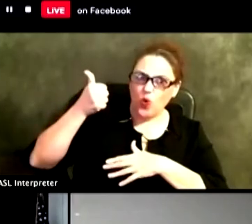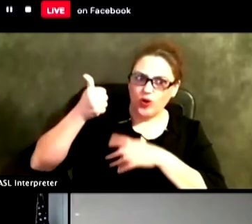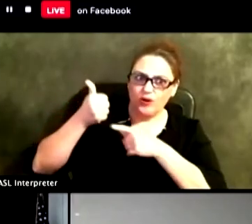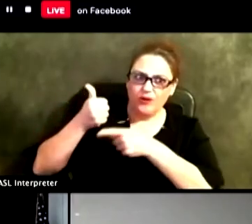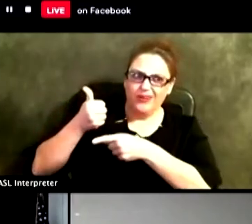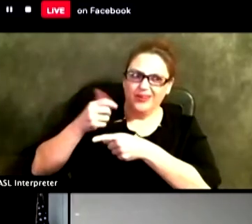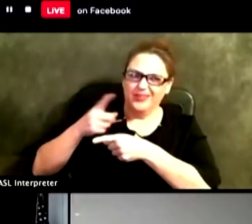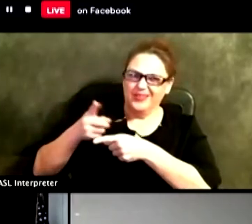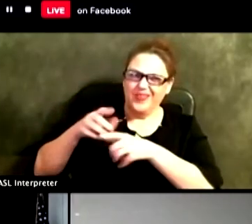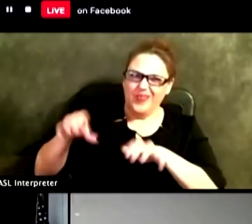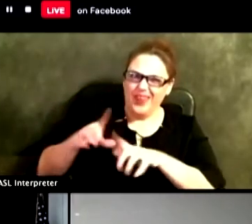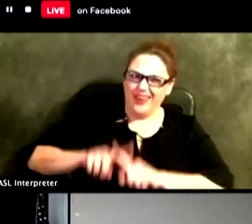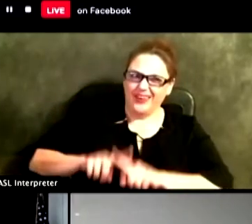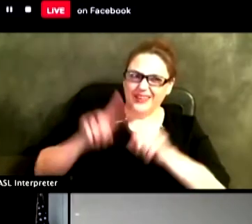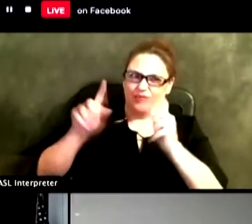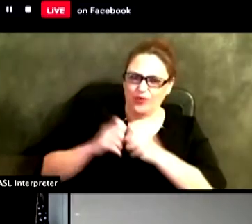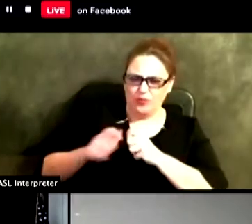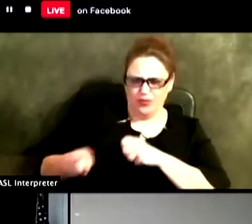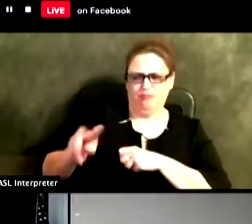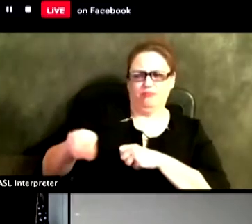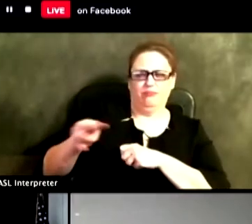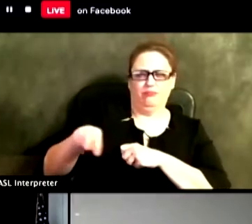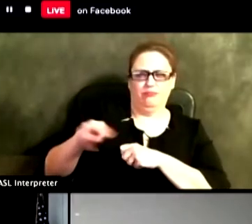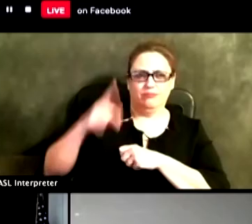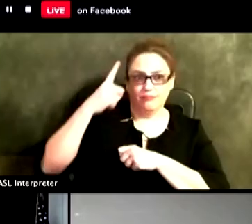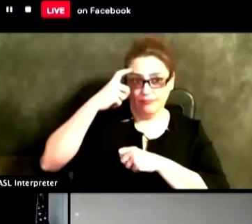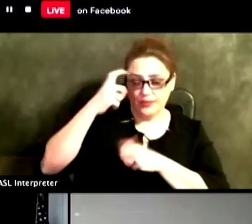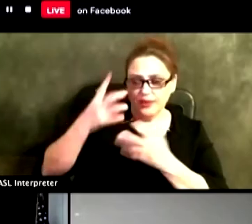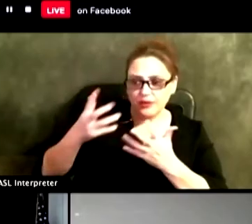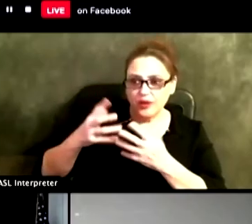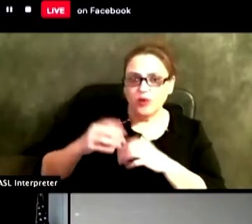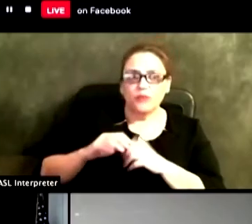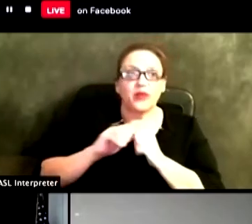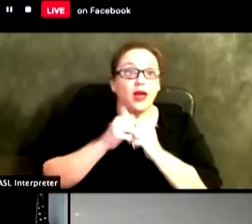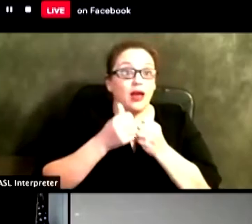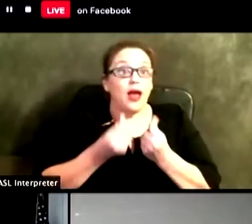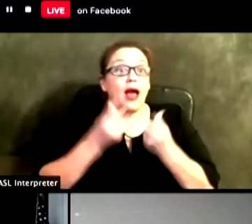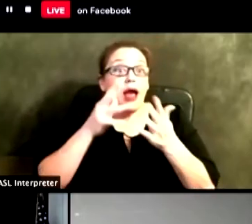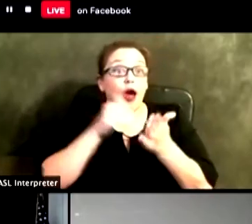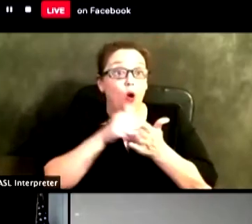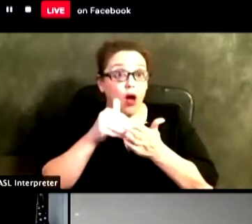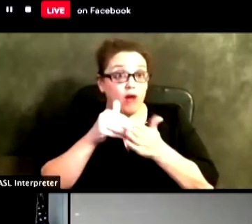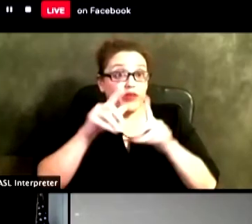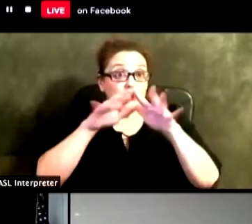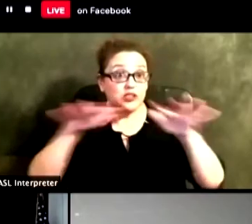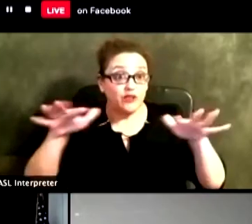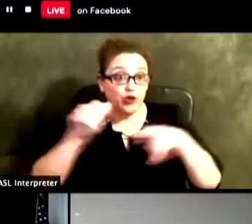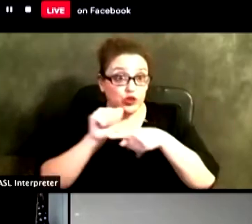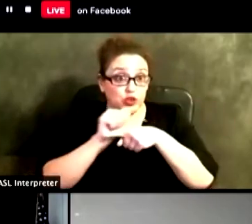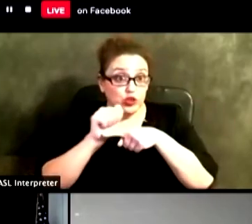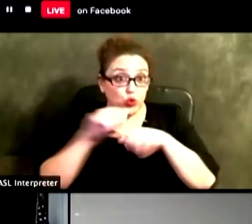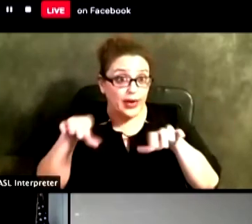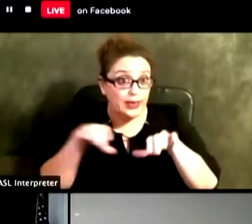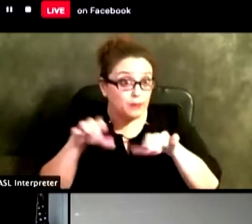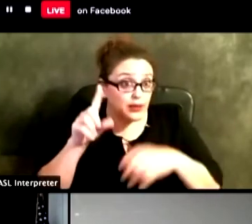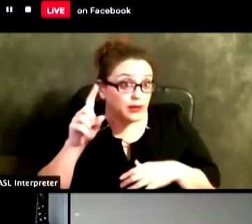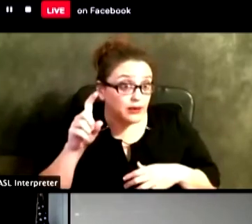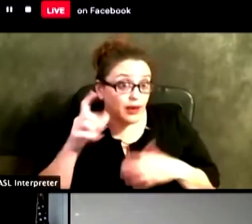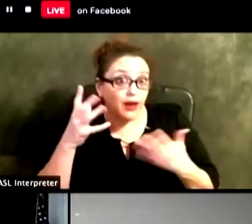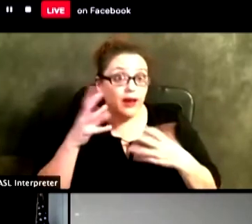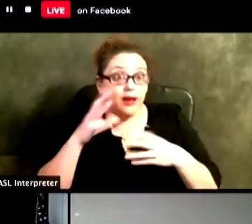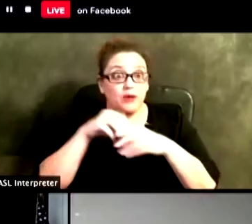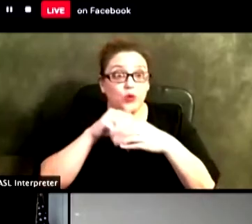differently. So my question is how often is diversity training being done within the